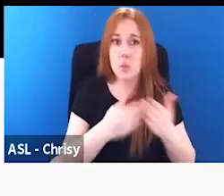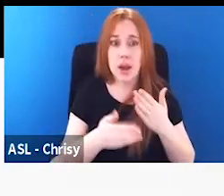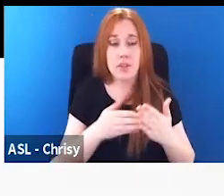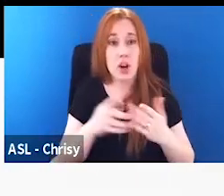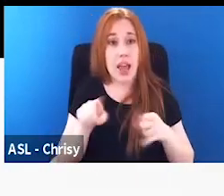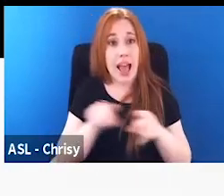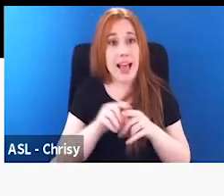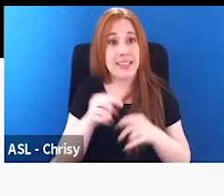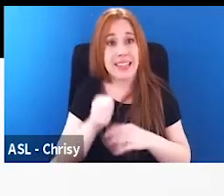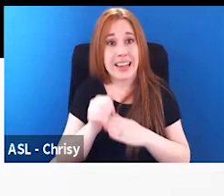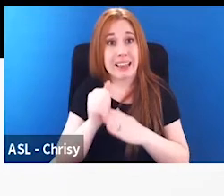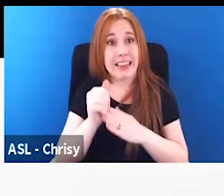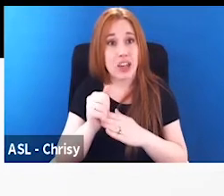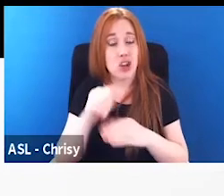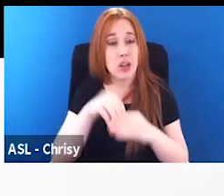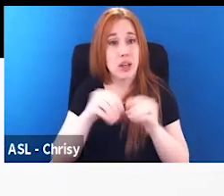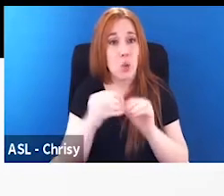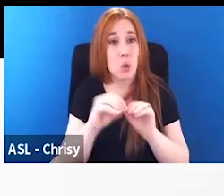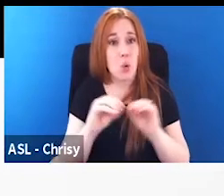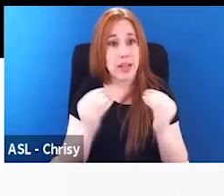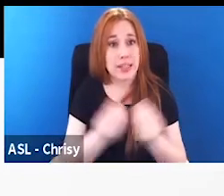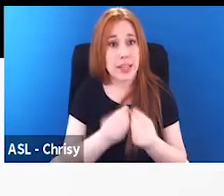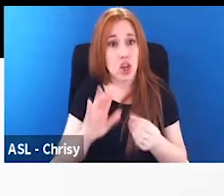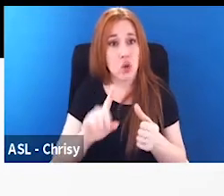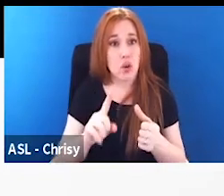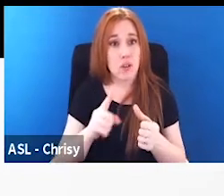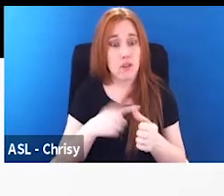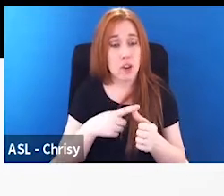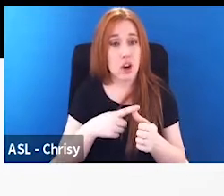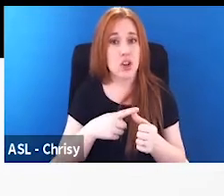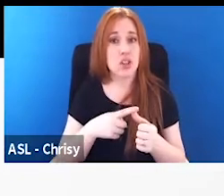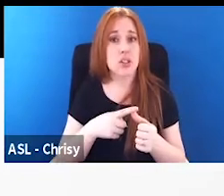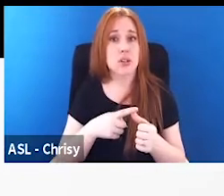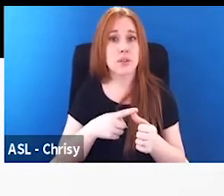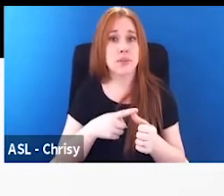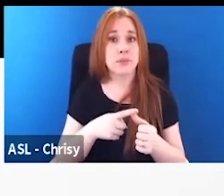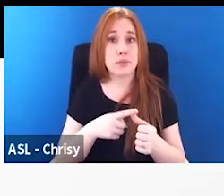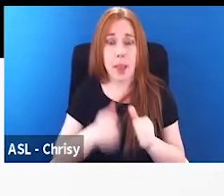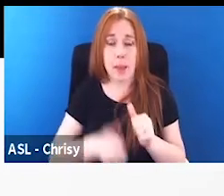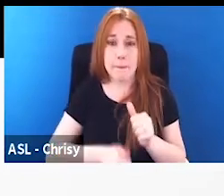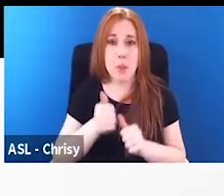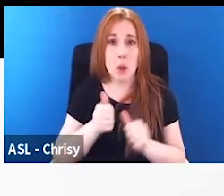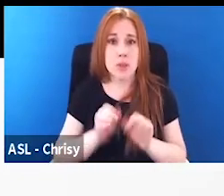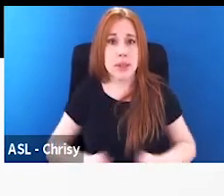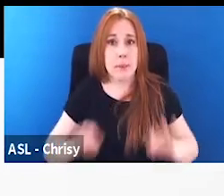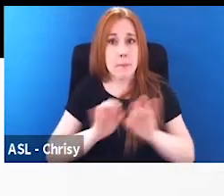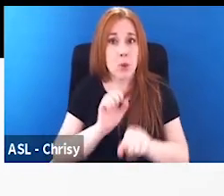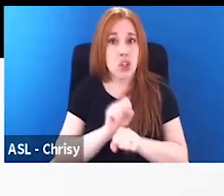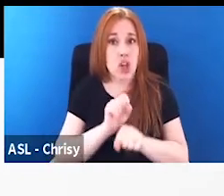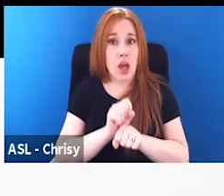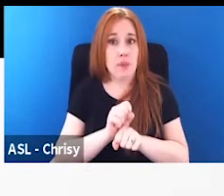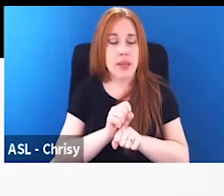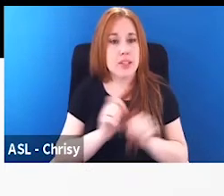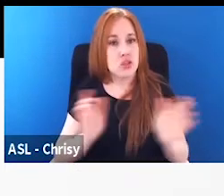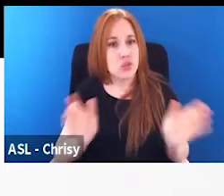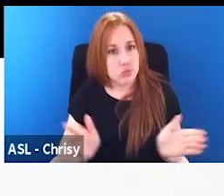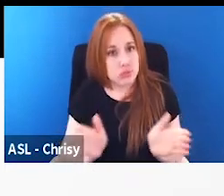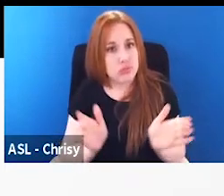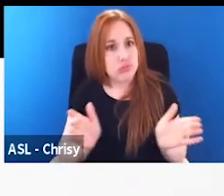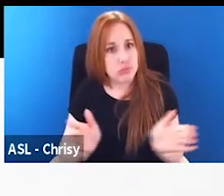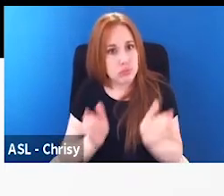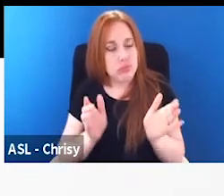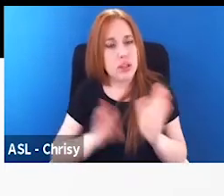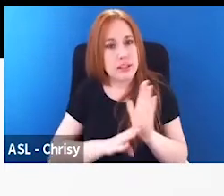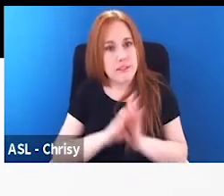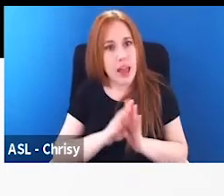leader of an organization, your first, and especially in this industry, your first and most important job is to nurture and grow the talent that you have.